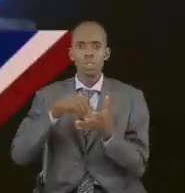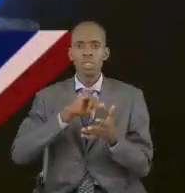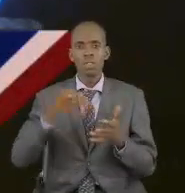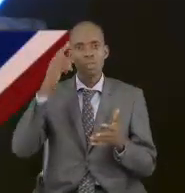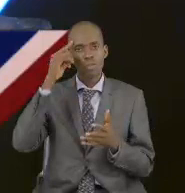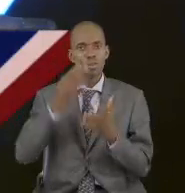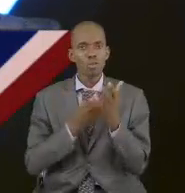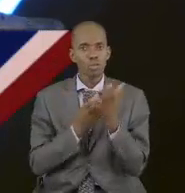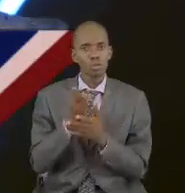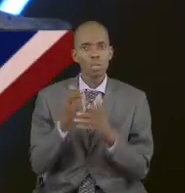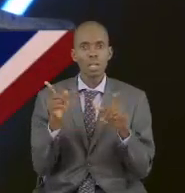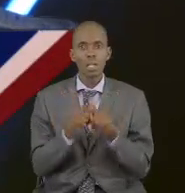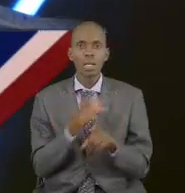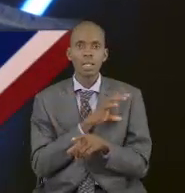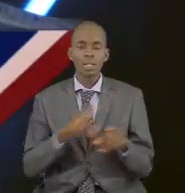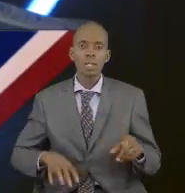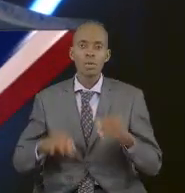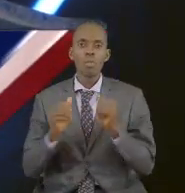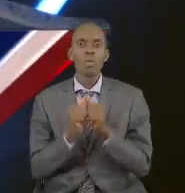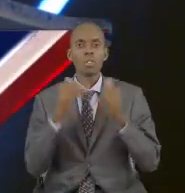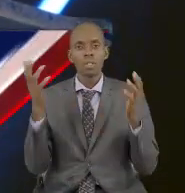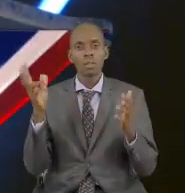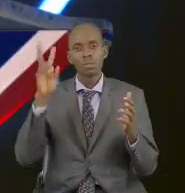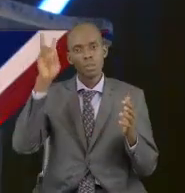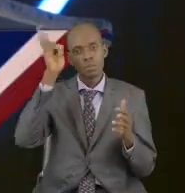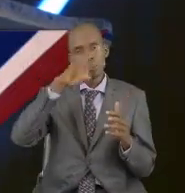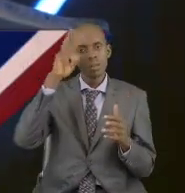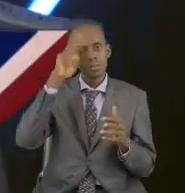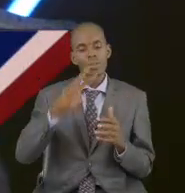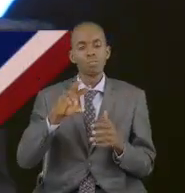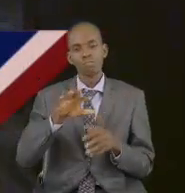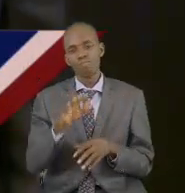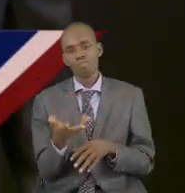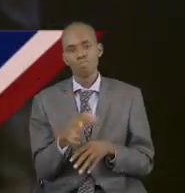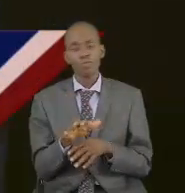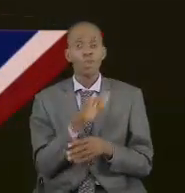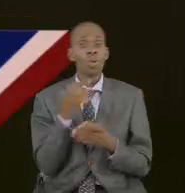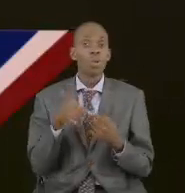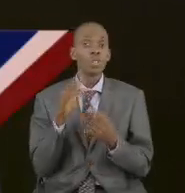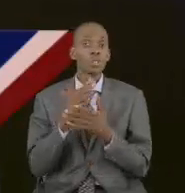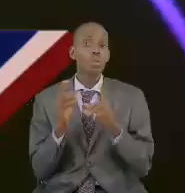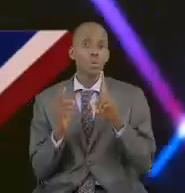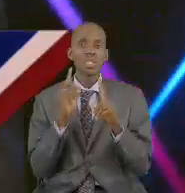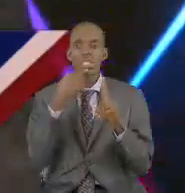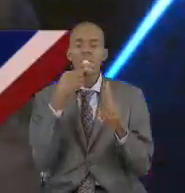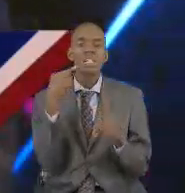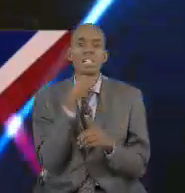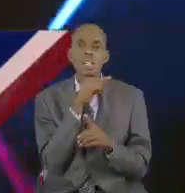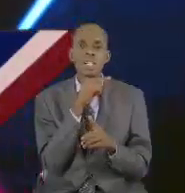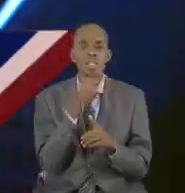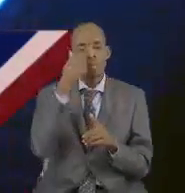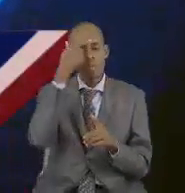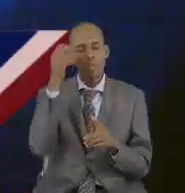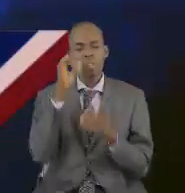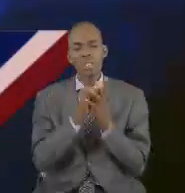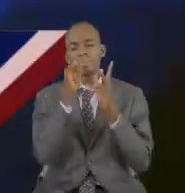without cowardly compromise. When somebody tells a lie, it's because he is a